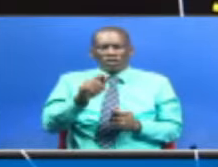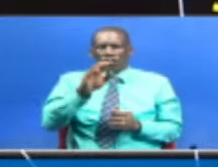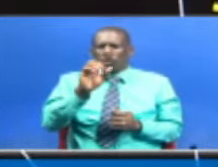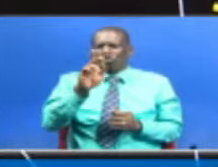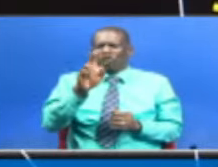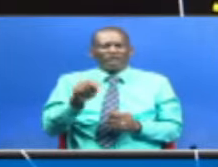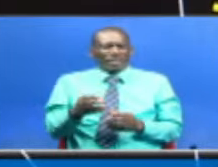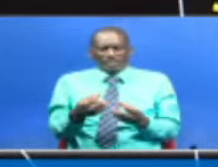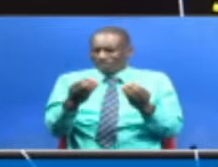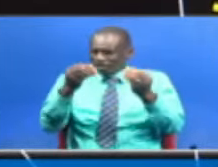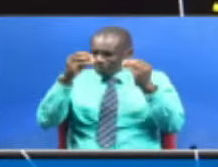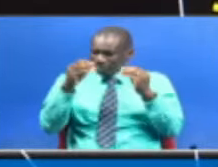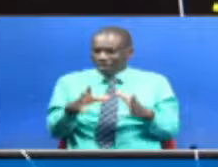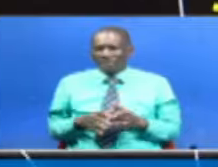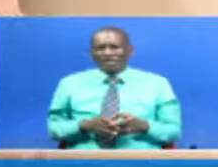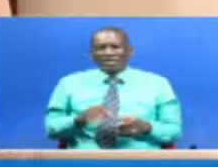jokes.